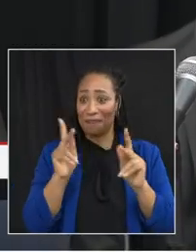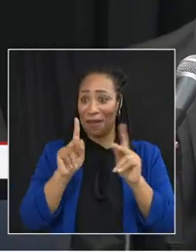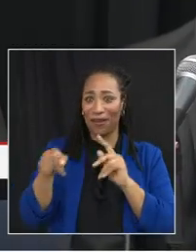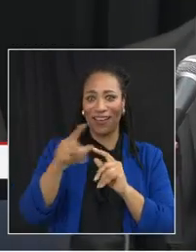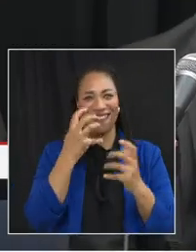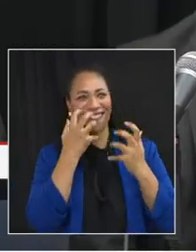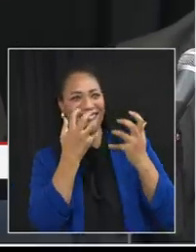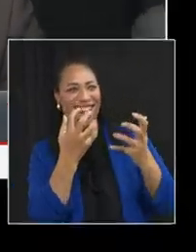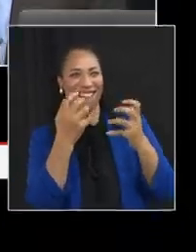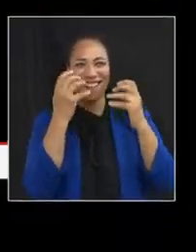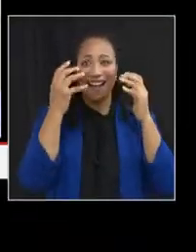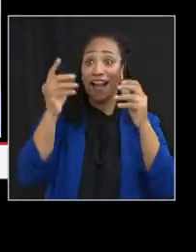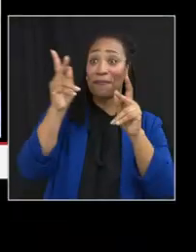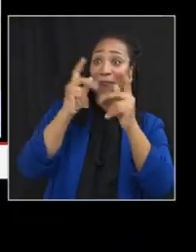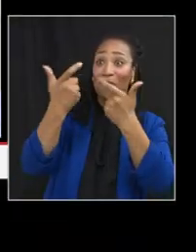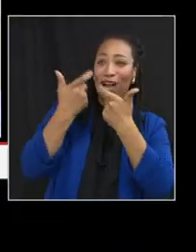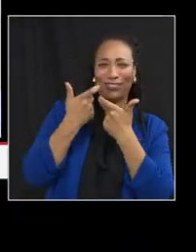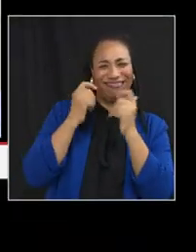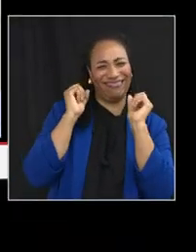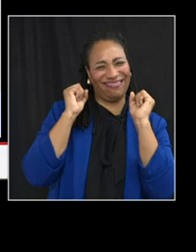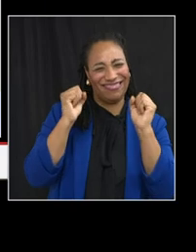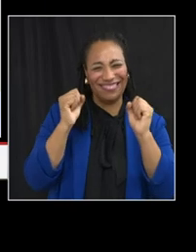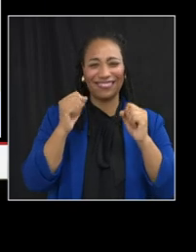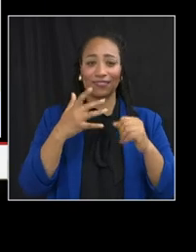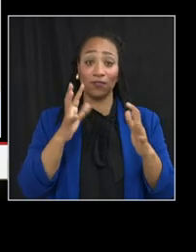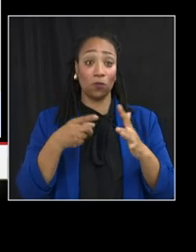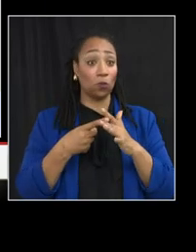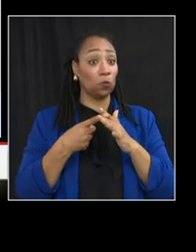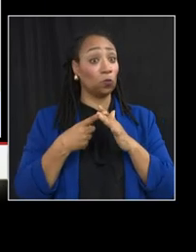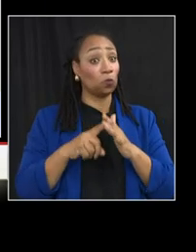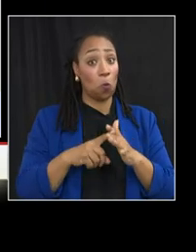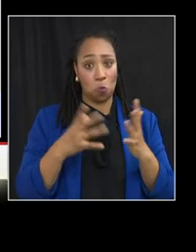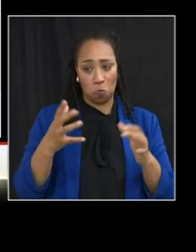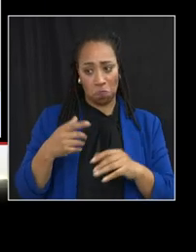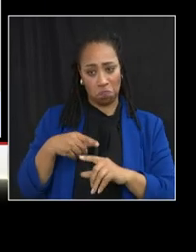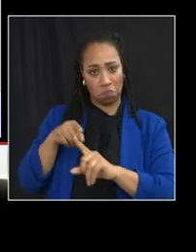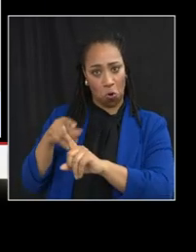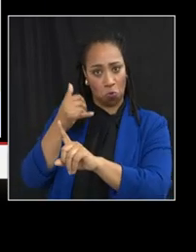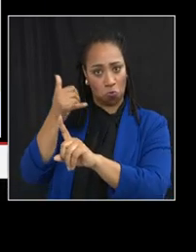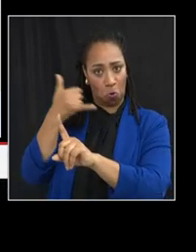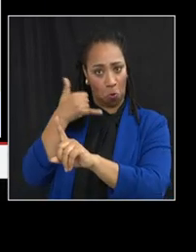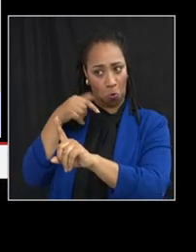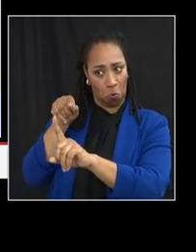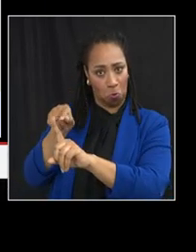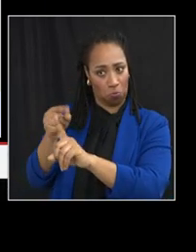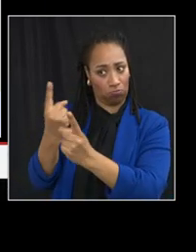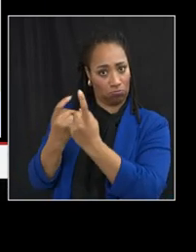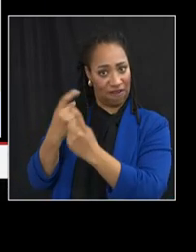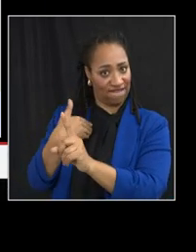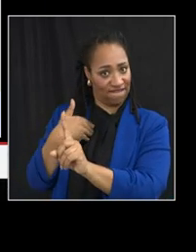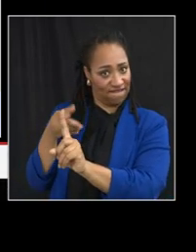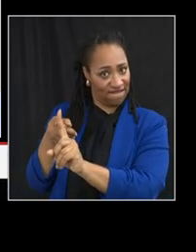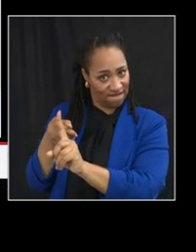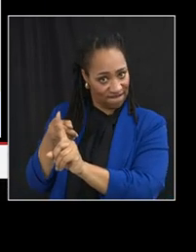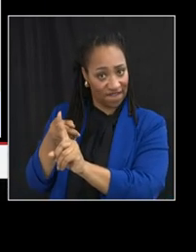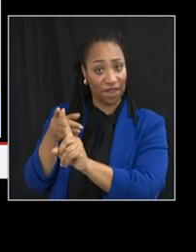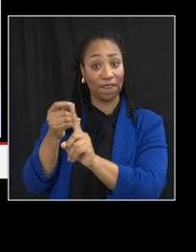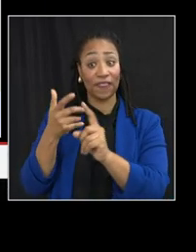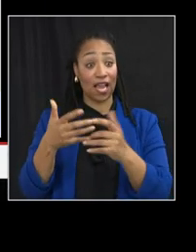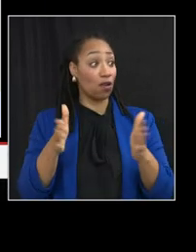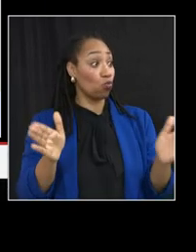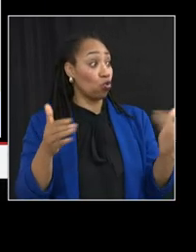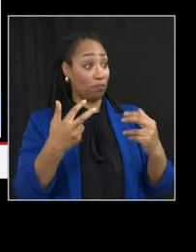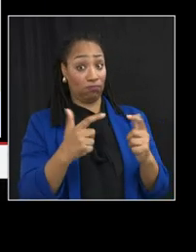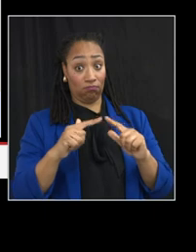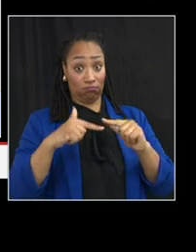So we're going to actually start with a caller, and then we'll do some questions from here in the room as well. So our first